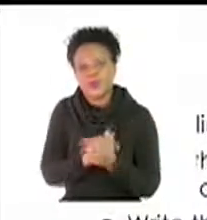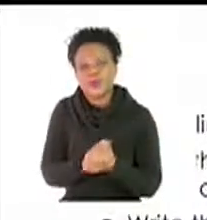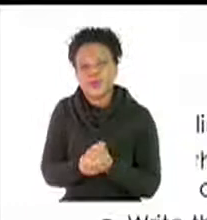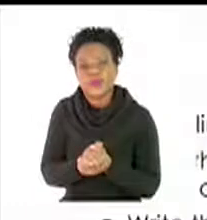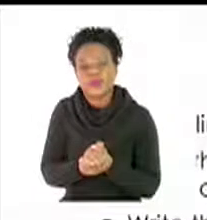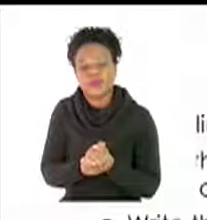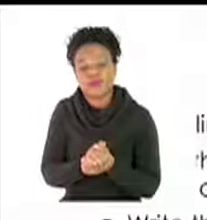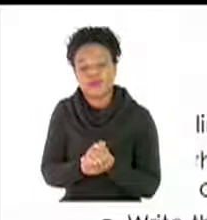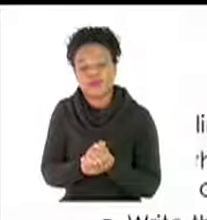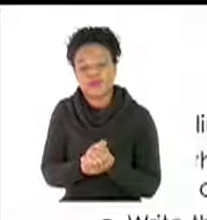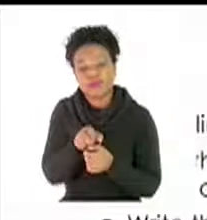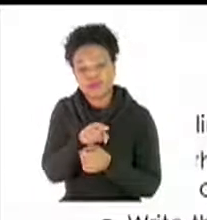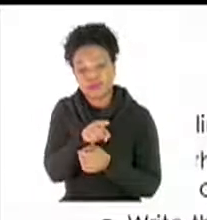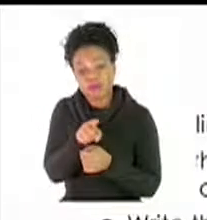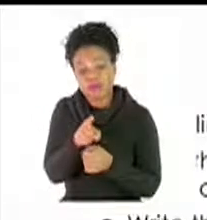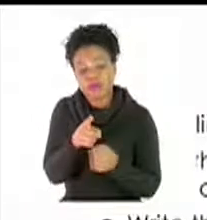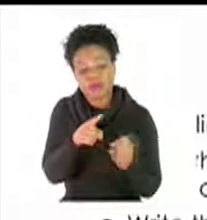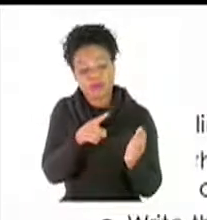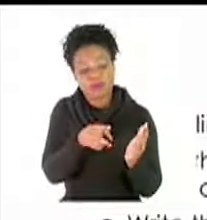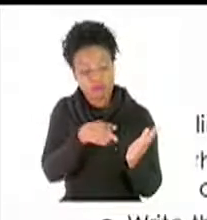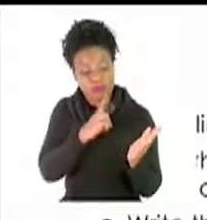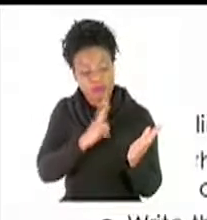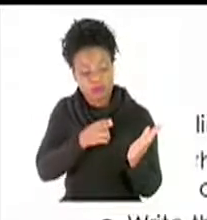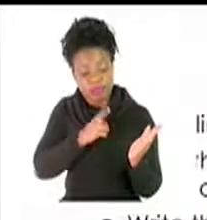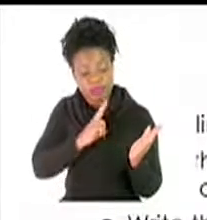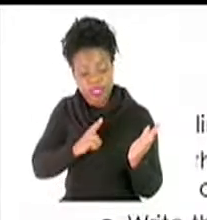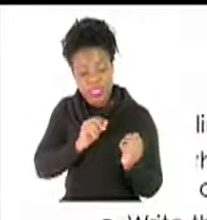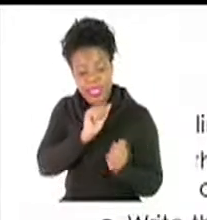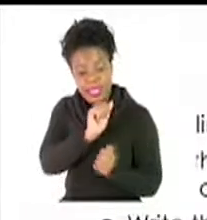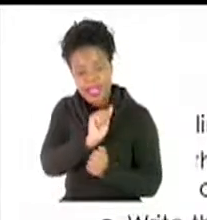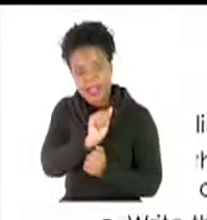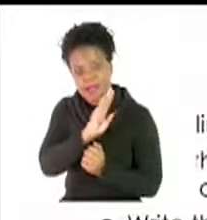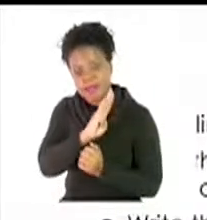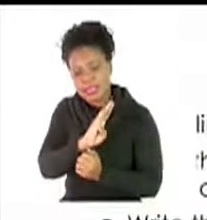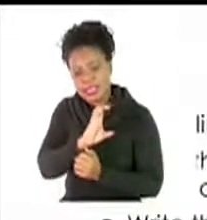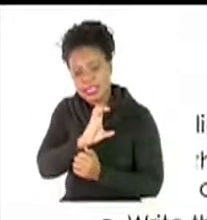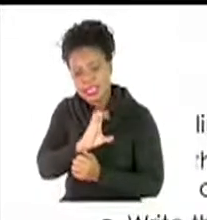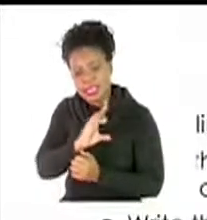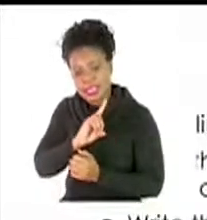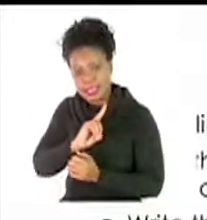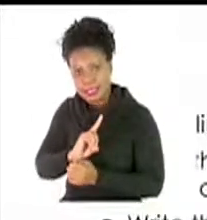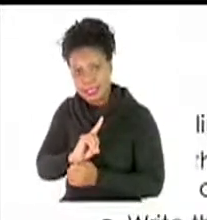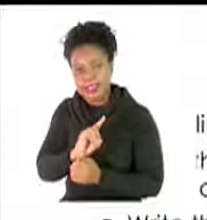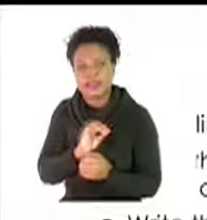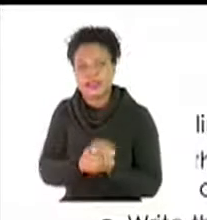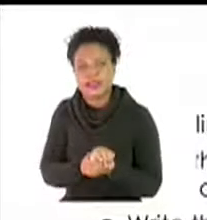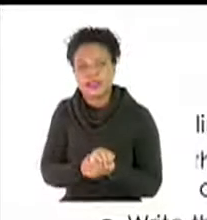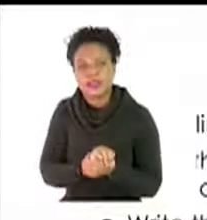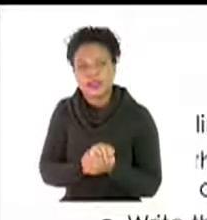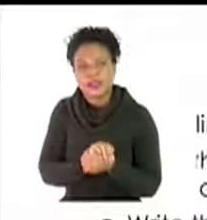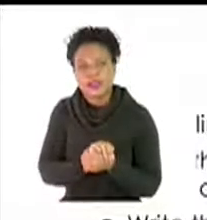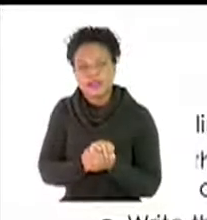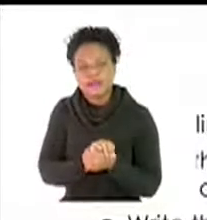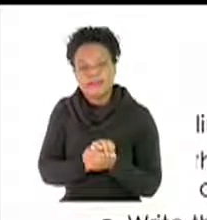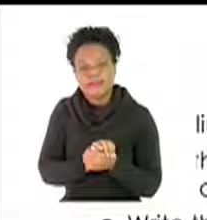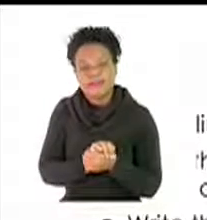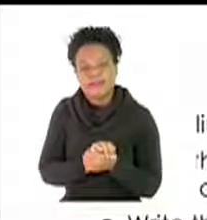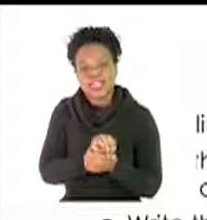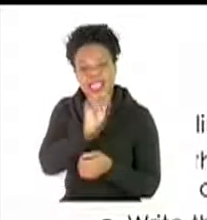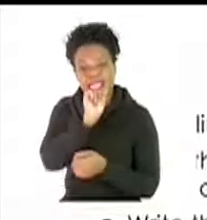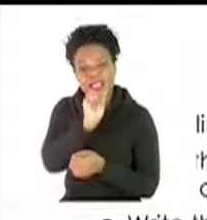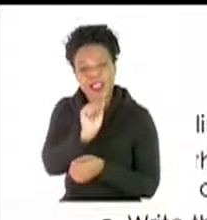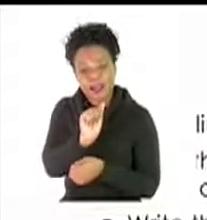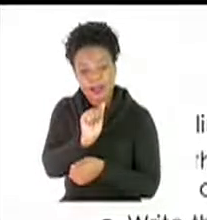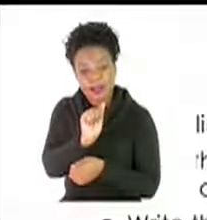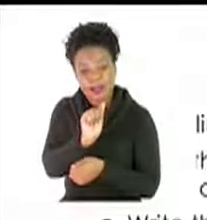You answer those questions from A to D. For instance, the first one would tell you,